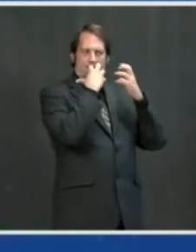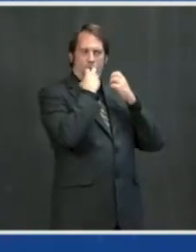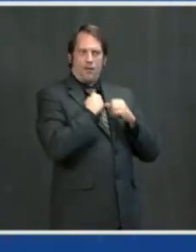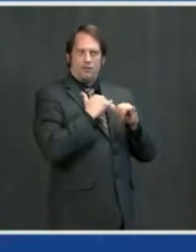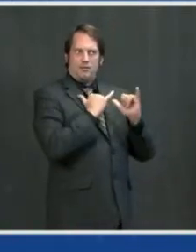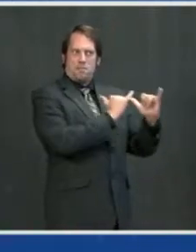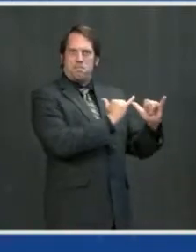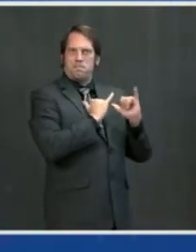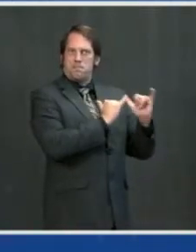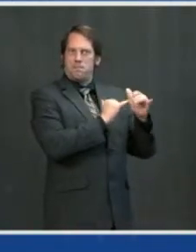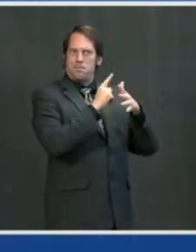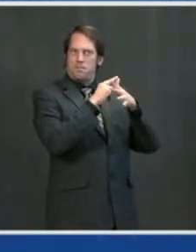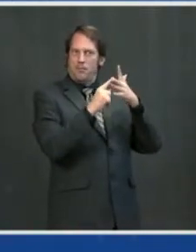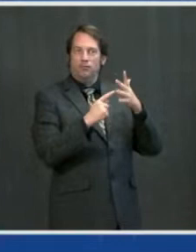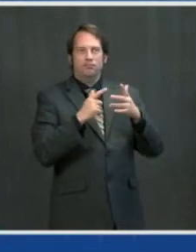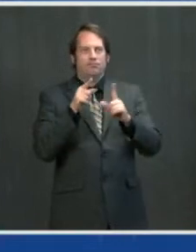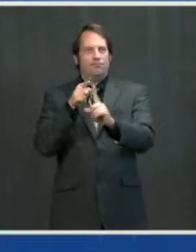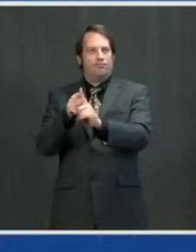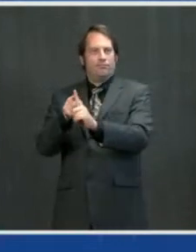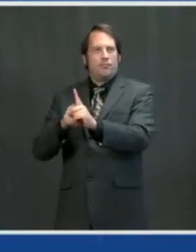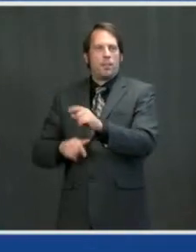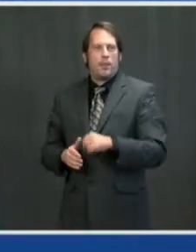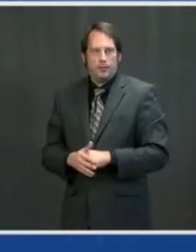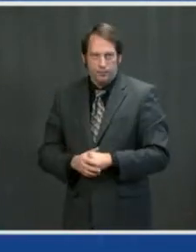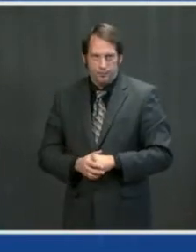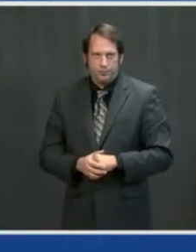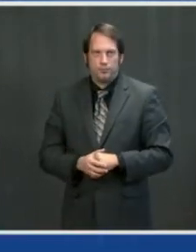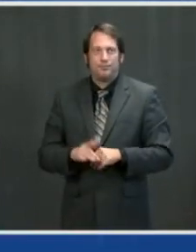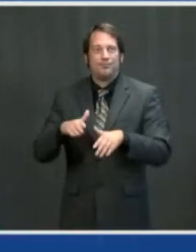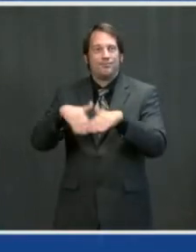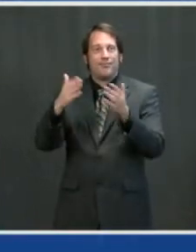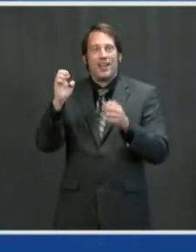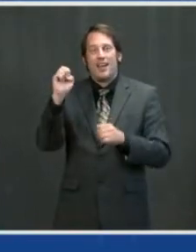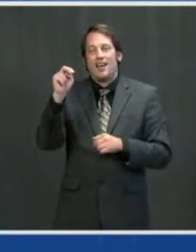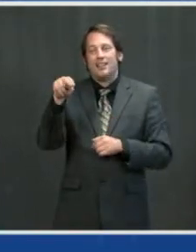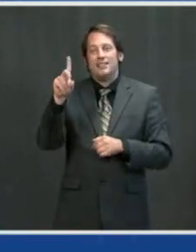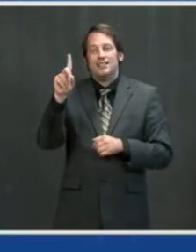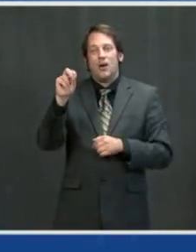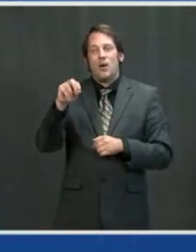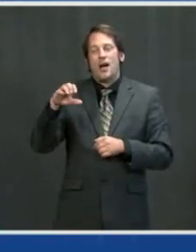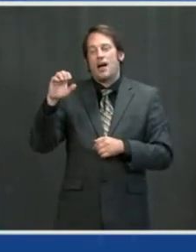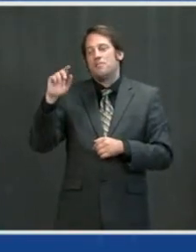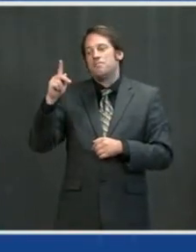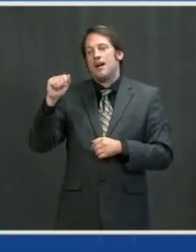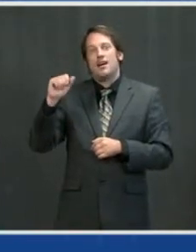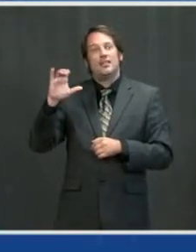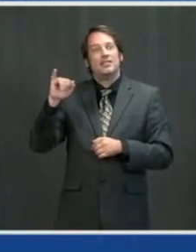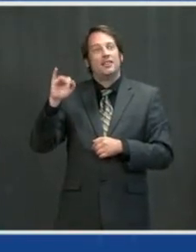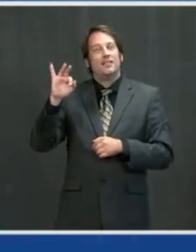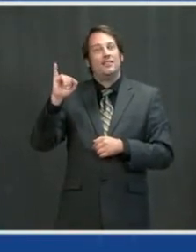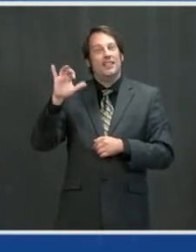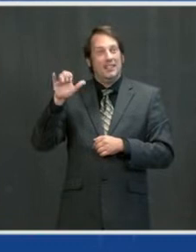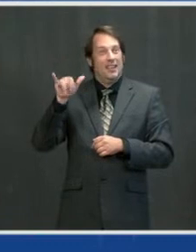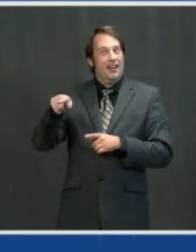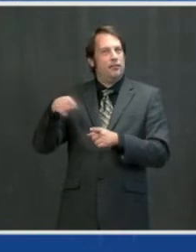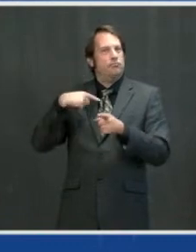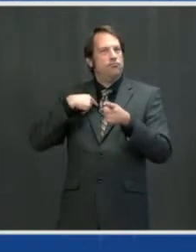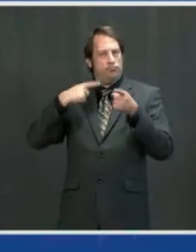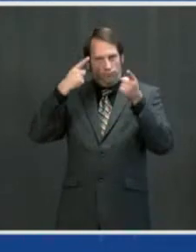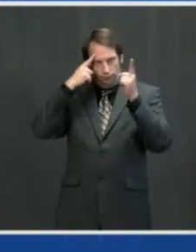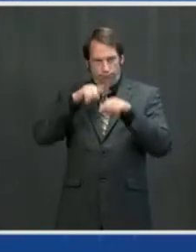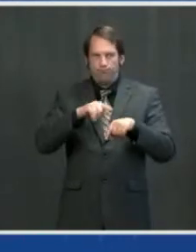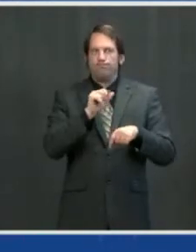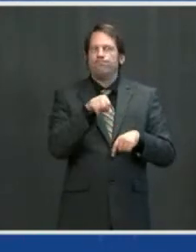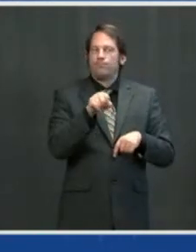open Indo-Pacific. We agreed that while Japan and the U.S. will take the lead to promote